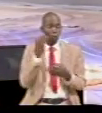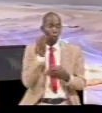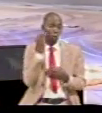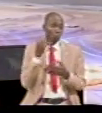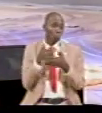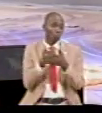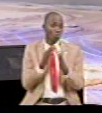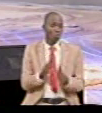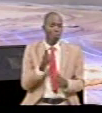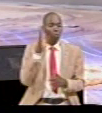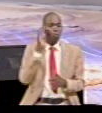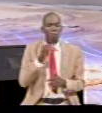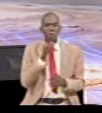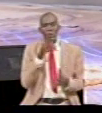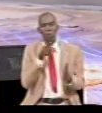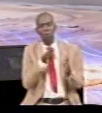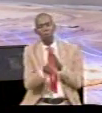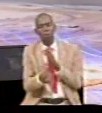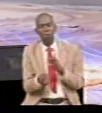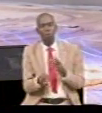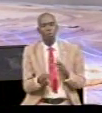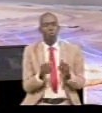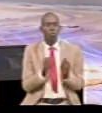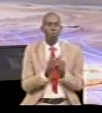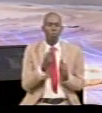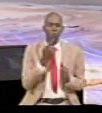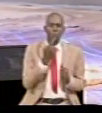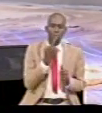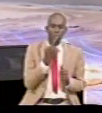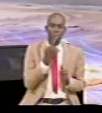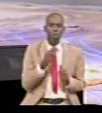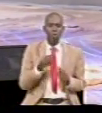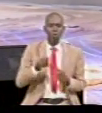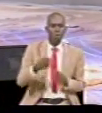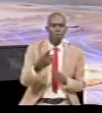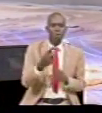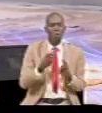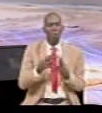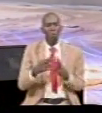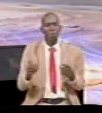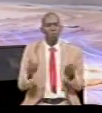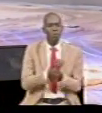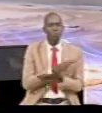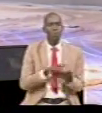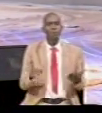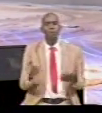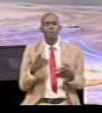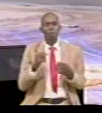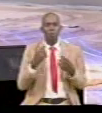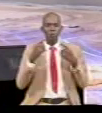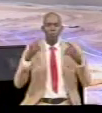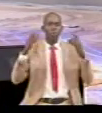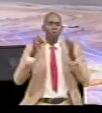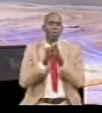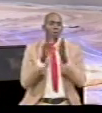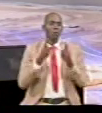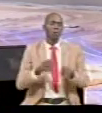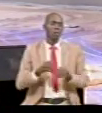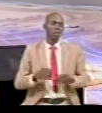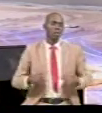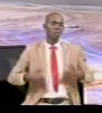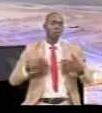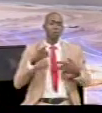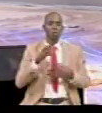not slander, you'll not kill or destroy his prospects in life. If you love, you will